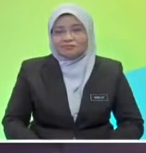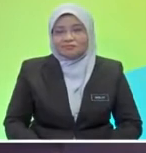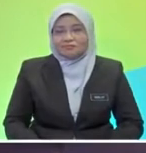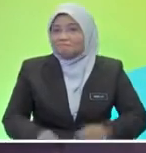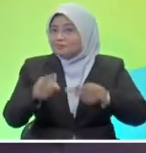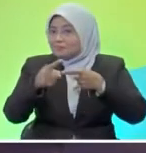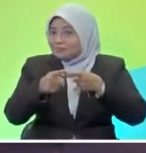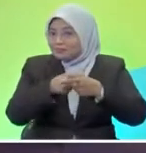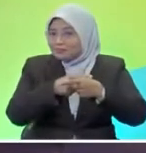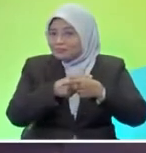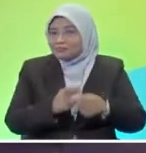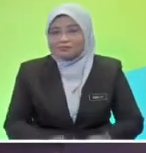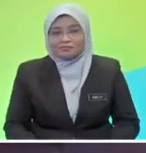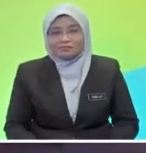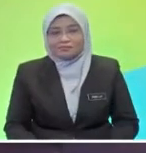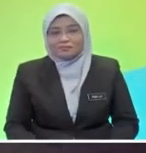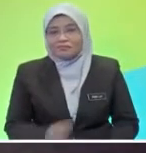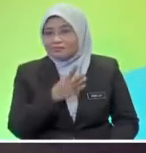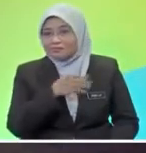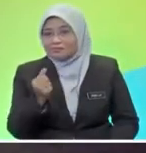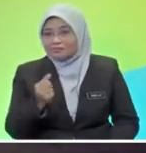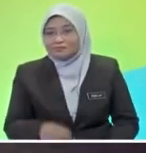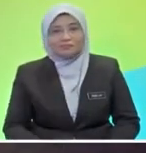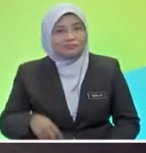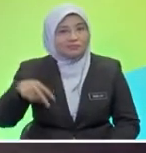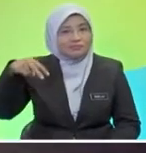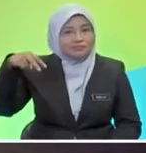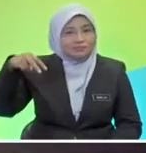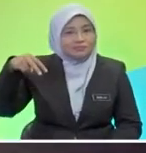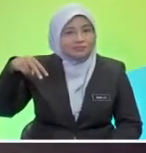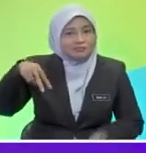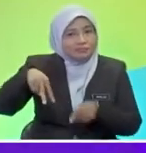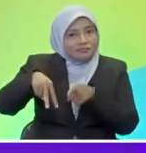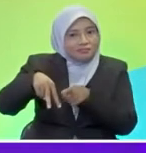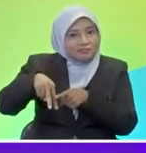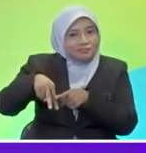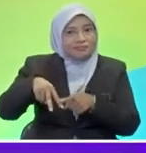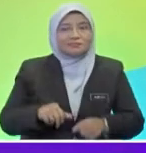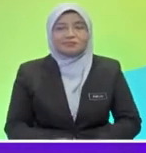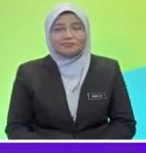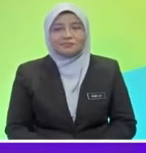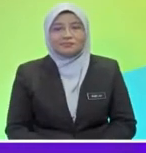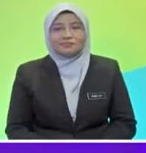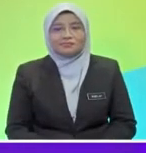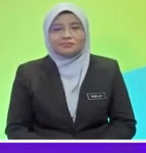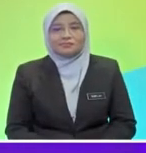here. And I'm also skipping using my legs. Very good. You need your arms and your legs.